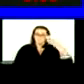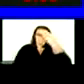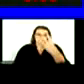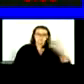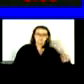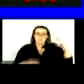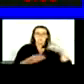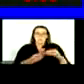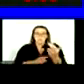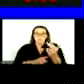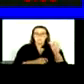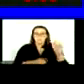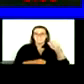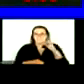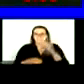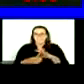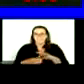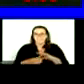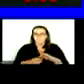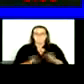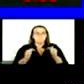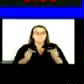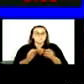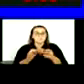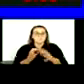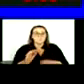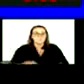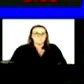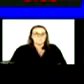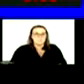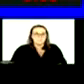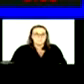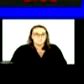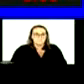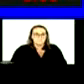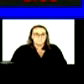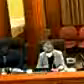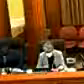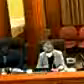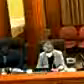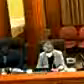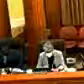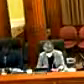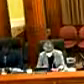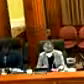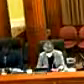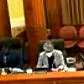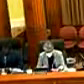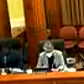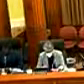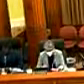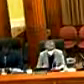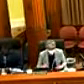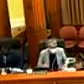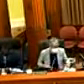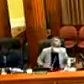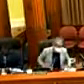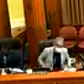yeses. Thank you, Madam Secretary. The declaration is approved unanimously. We have the underlying bill.